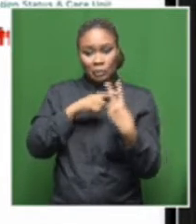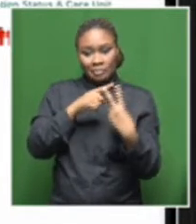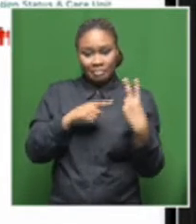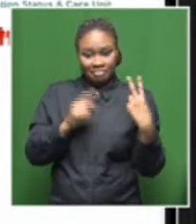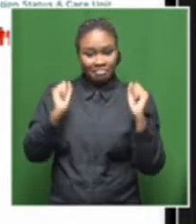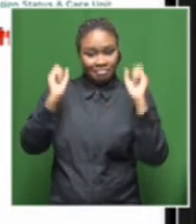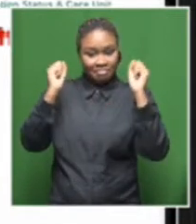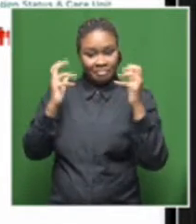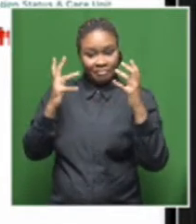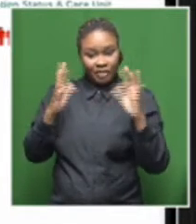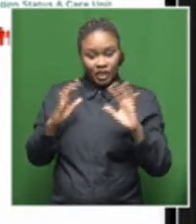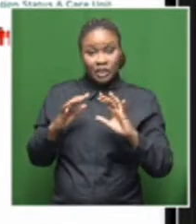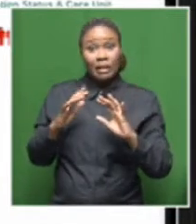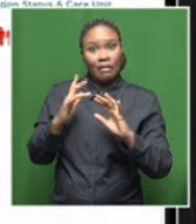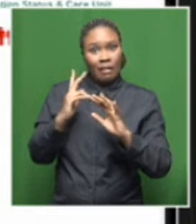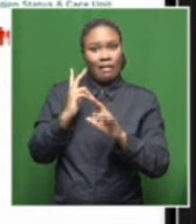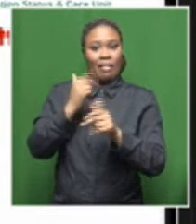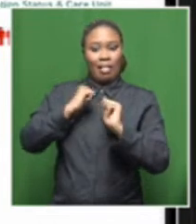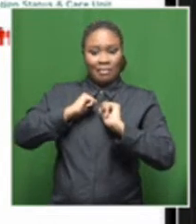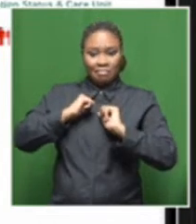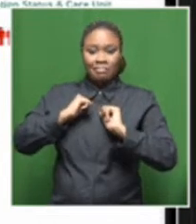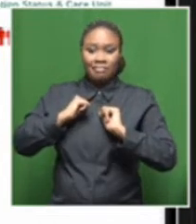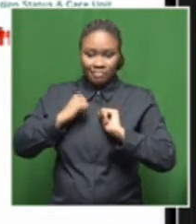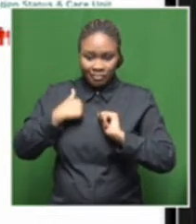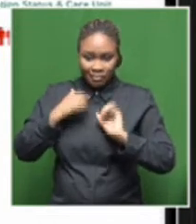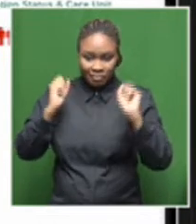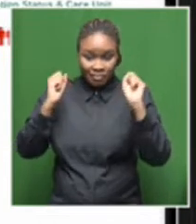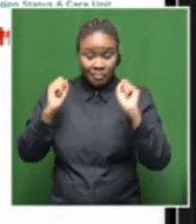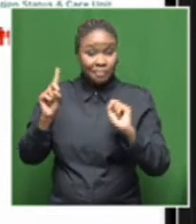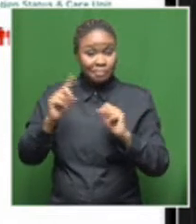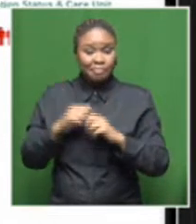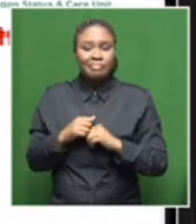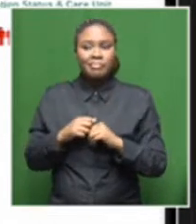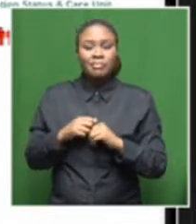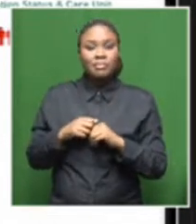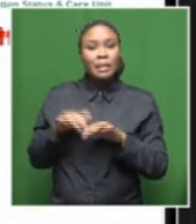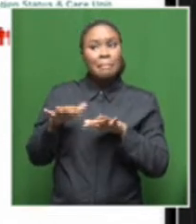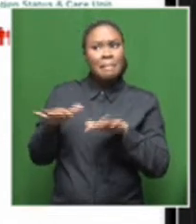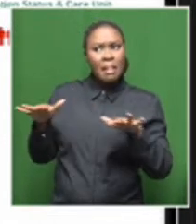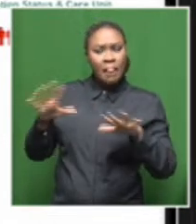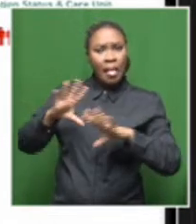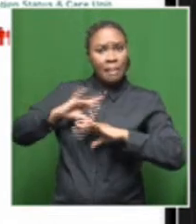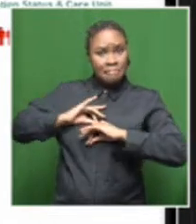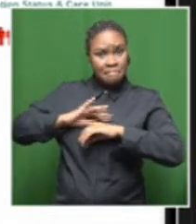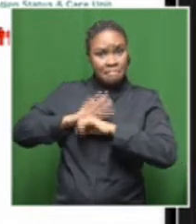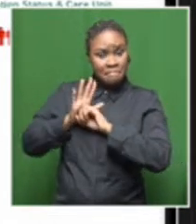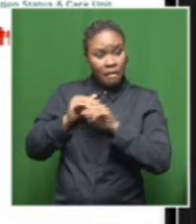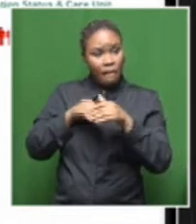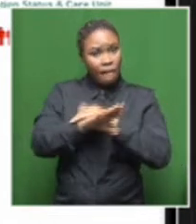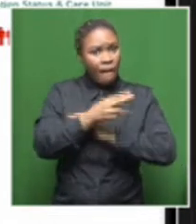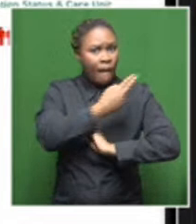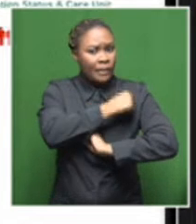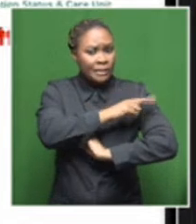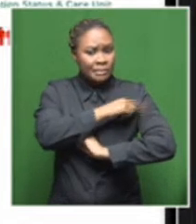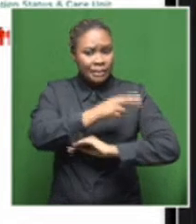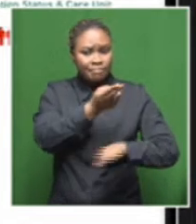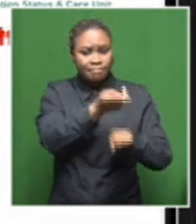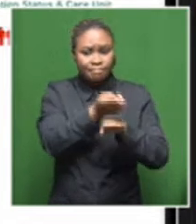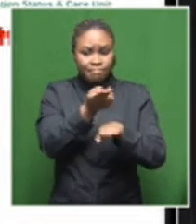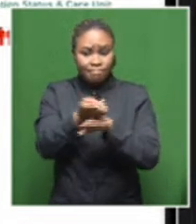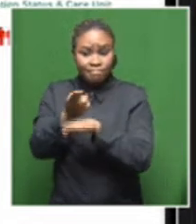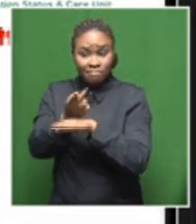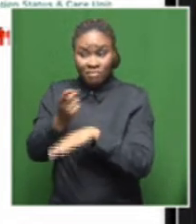in hospital and are they vaccinated or not vaccinated. So I've chosen just one slide. If you go to